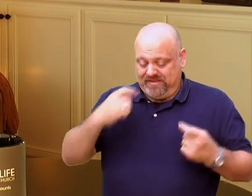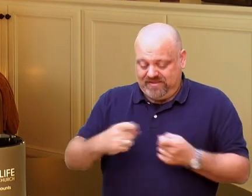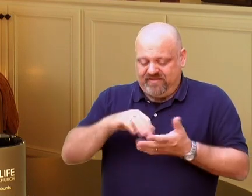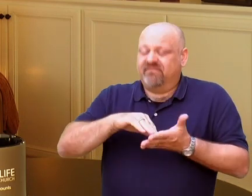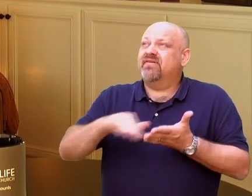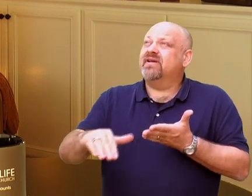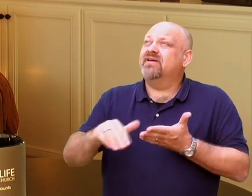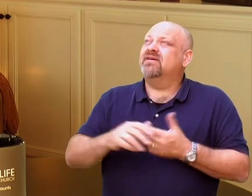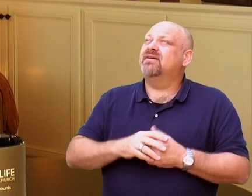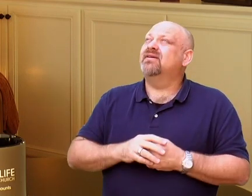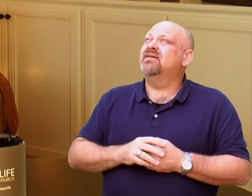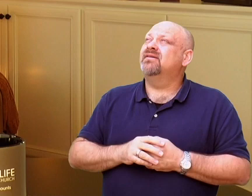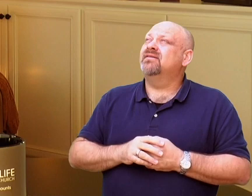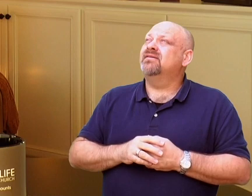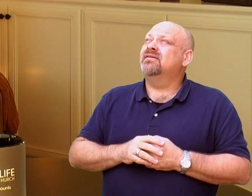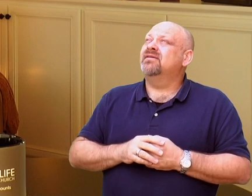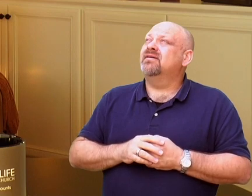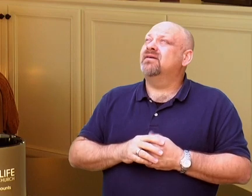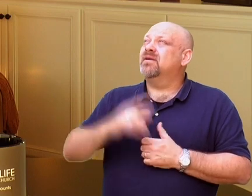to forgive my sin,